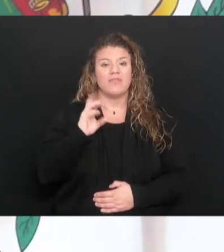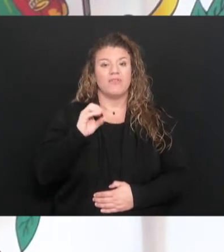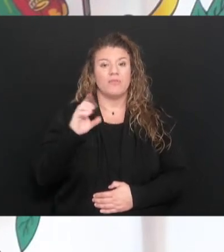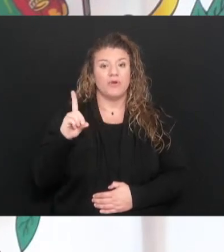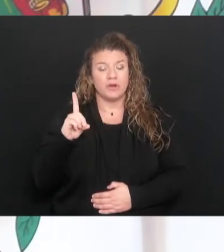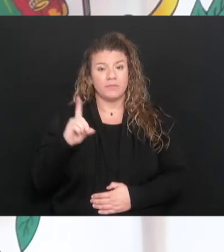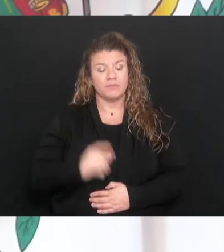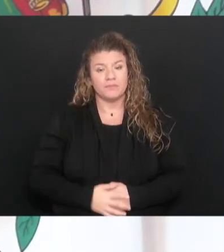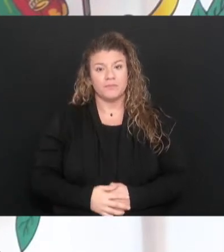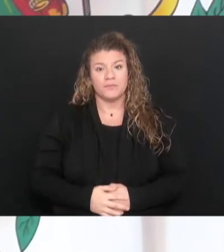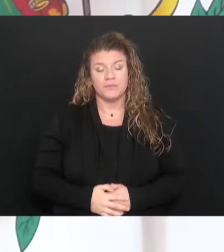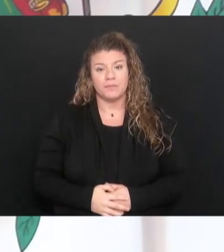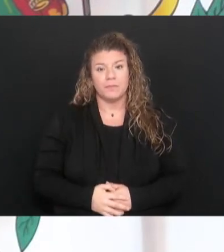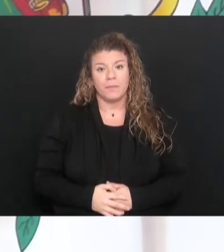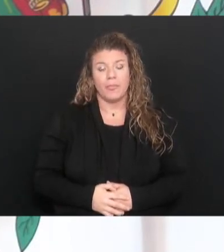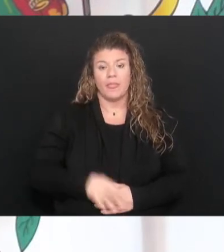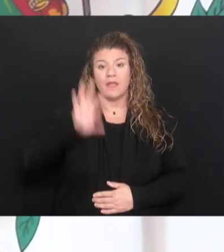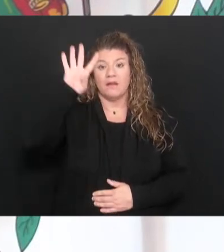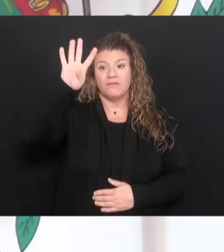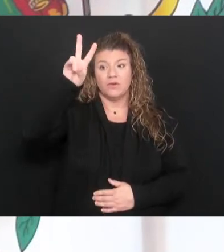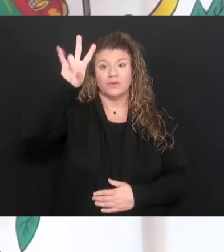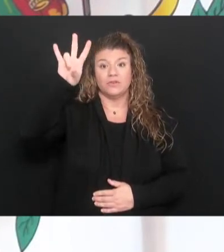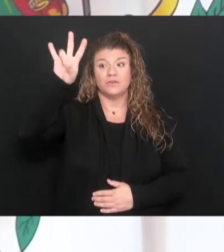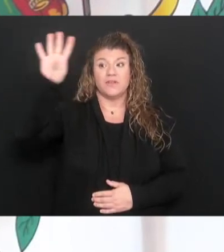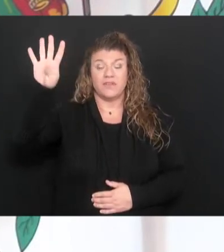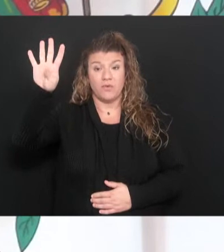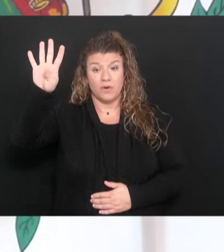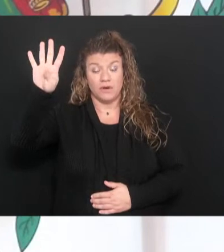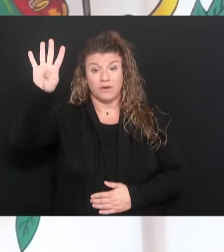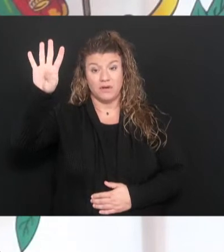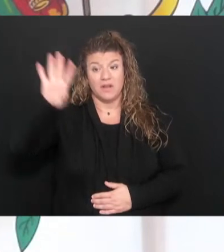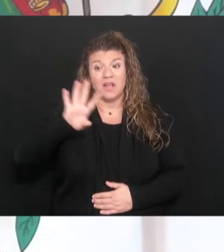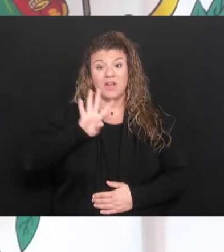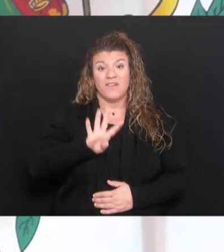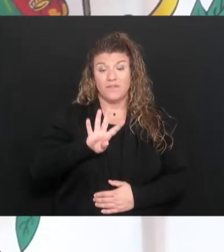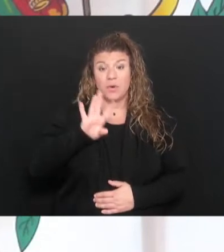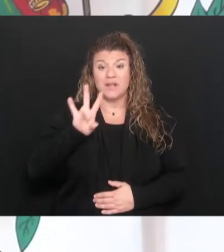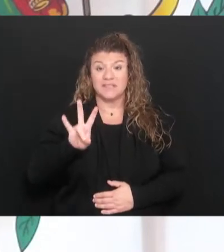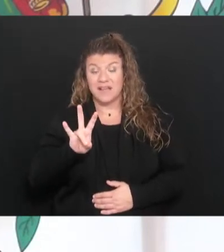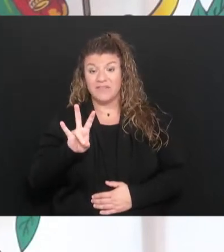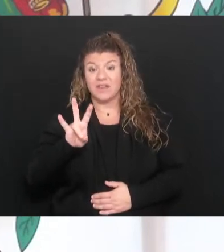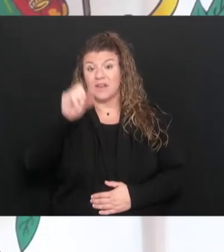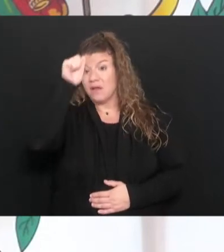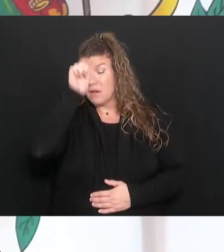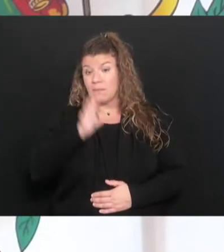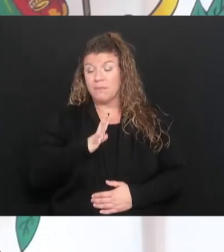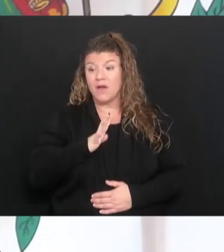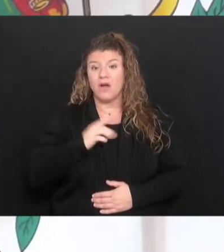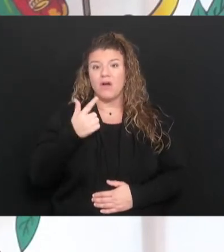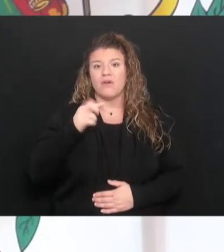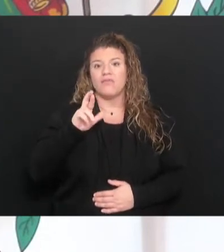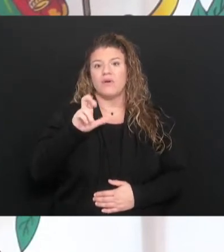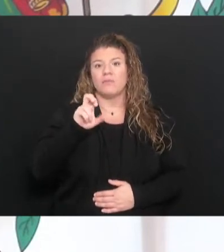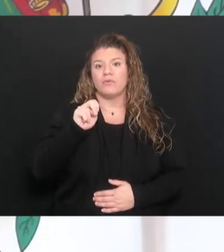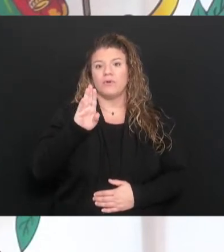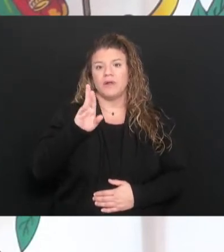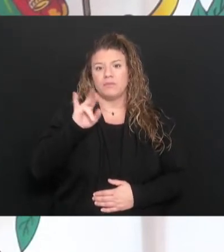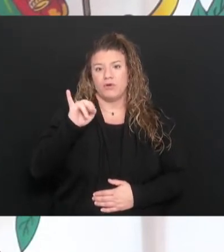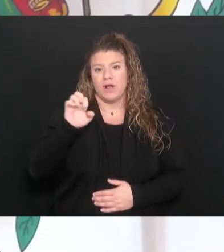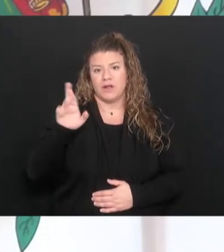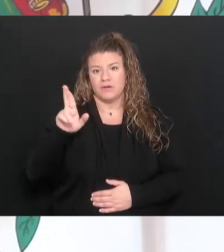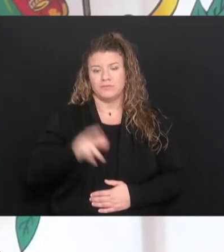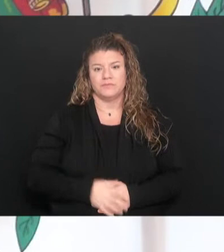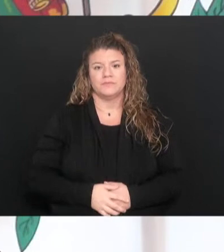County. The 4,274th death, a 47-year-old male from Greenbrier County.